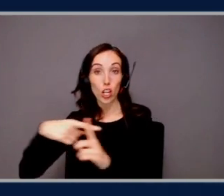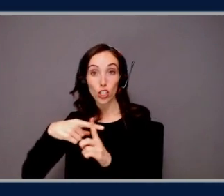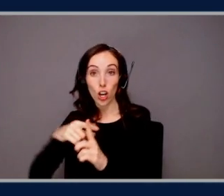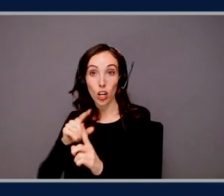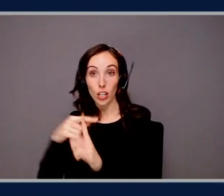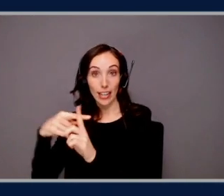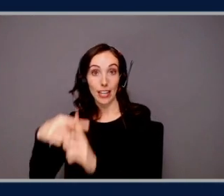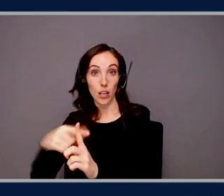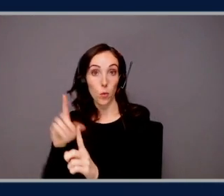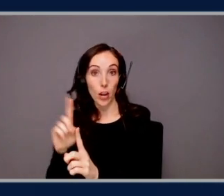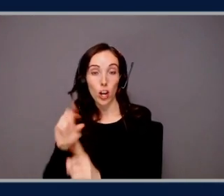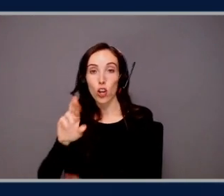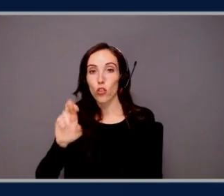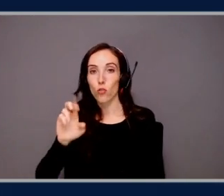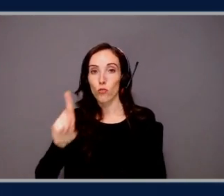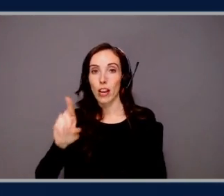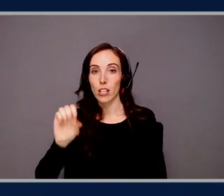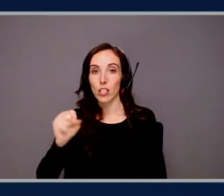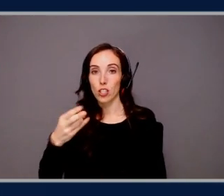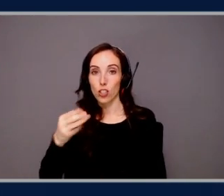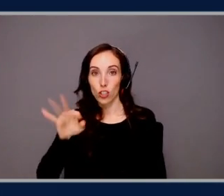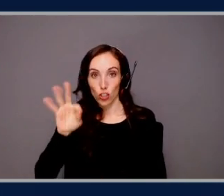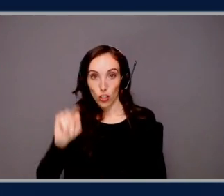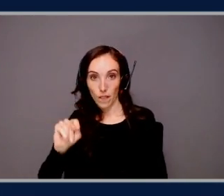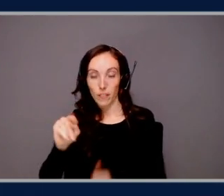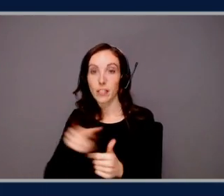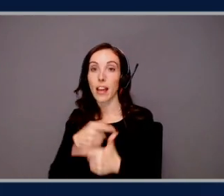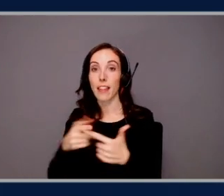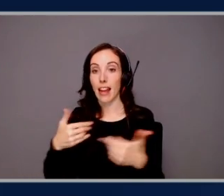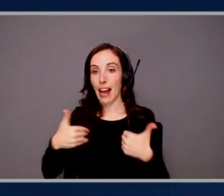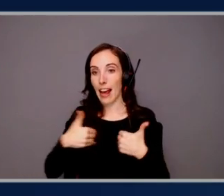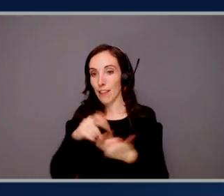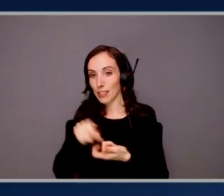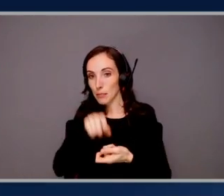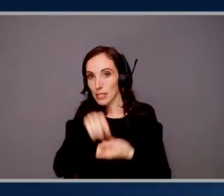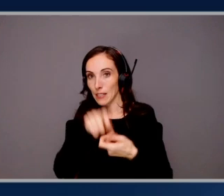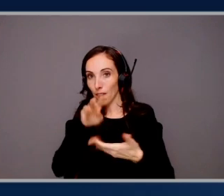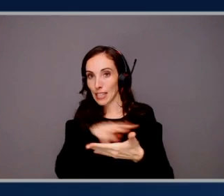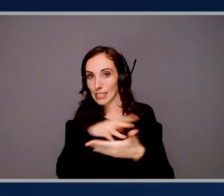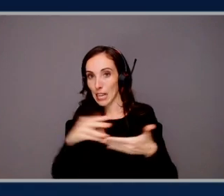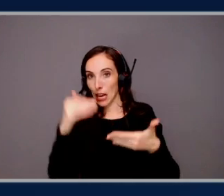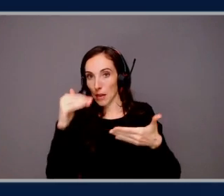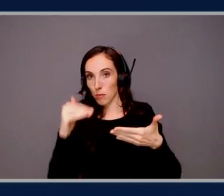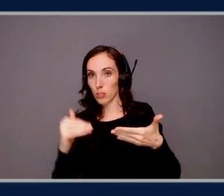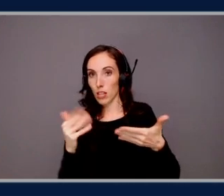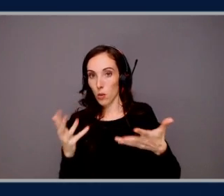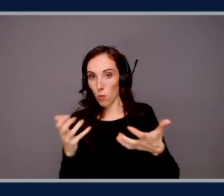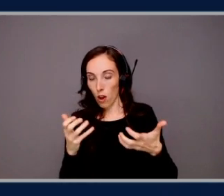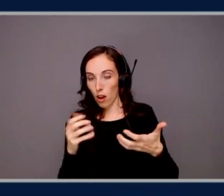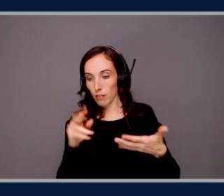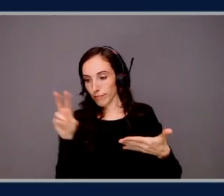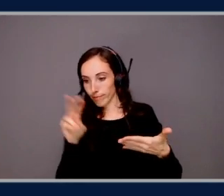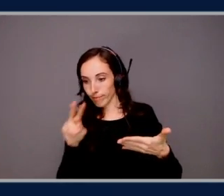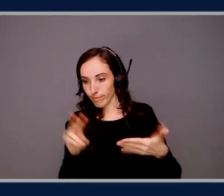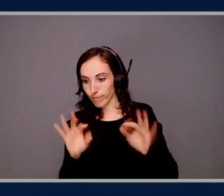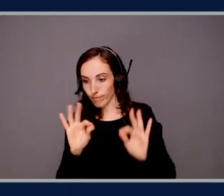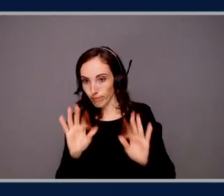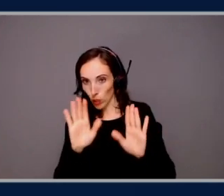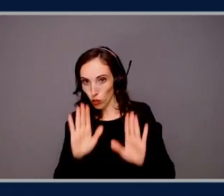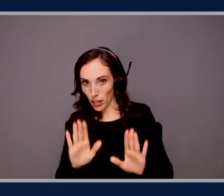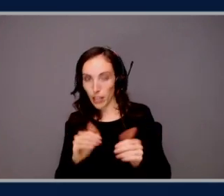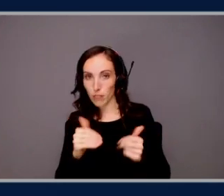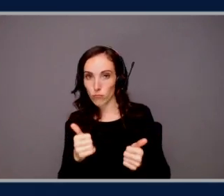here. And these are the tables that I'm interested in getting. Just quickly look through that. Great. Everything looks good for